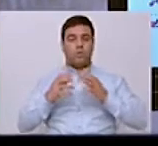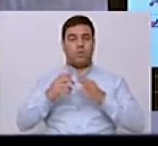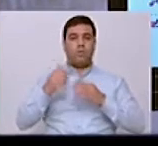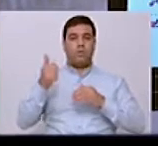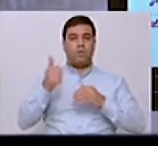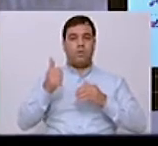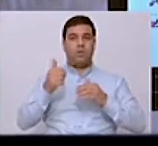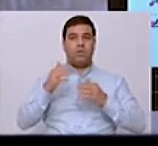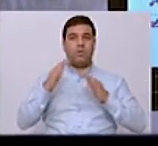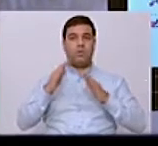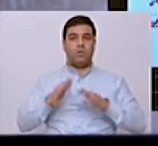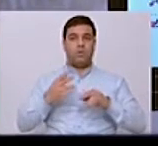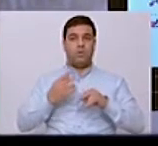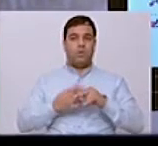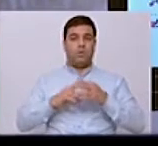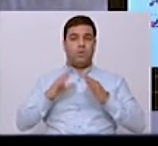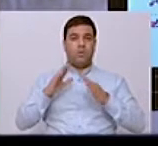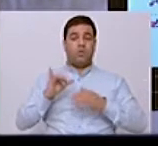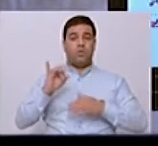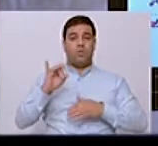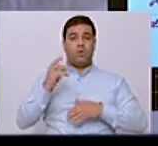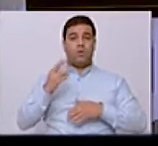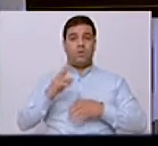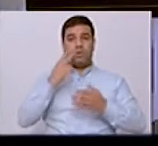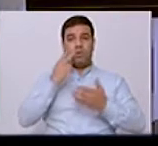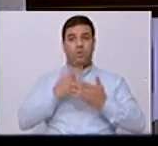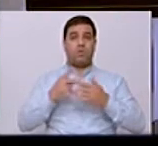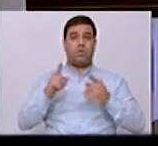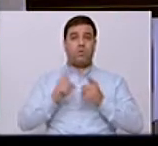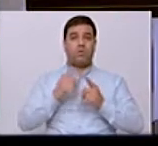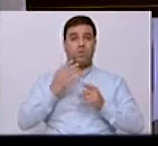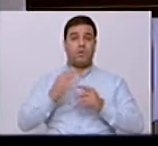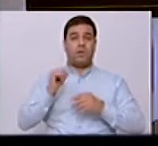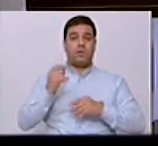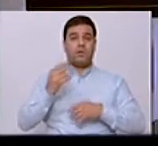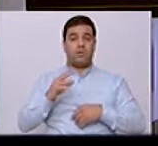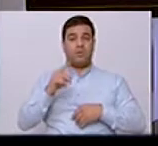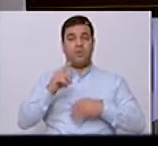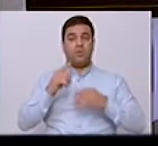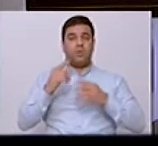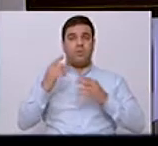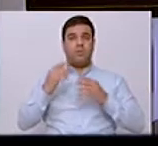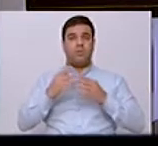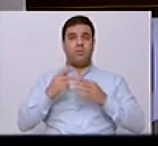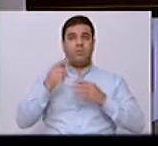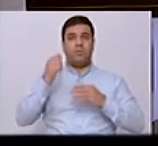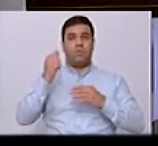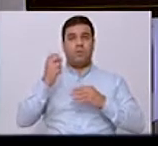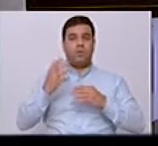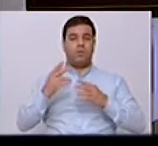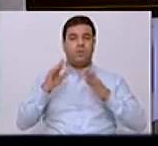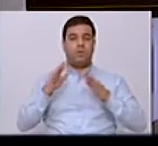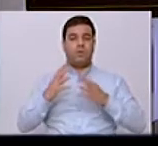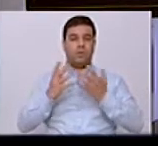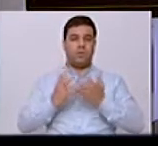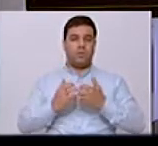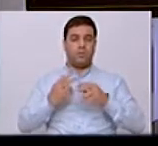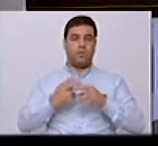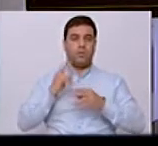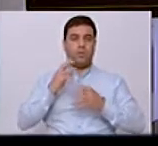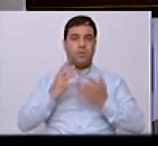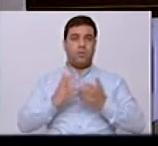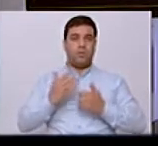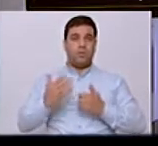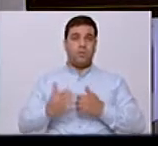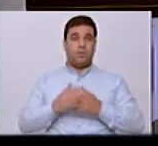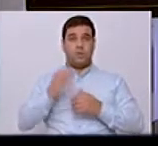peshqadam davlatlaridan biri sanaladi va urbanizatsiya ko'rsatkichi bo'yicha ham Osiyodagi yetakchi davlatlardan biri sanaladigan davlat